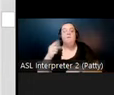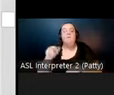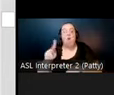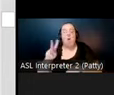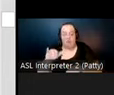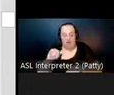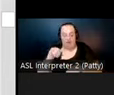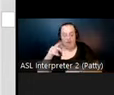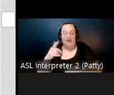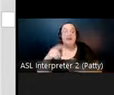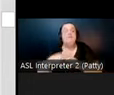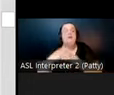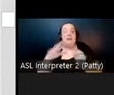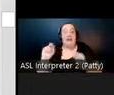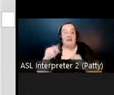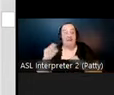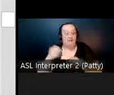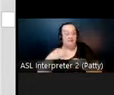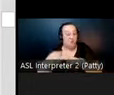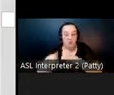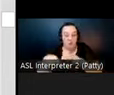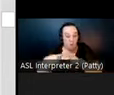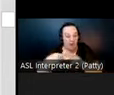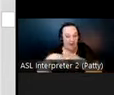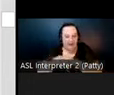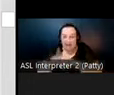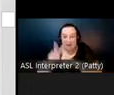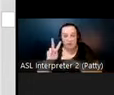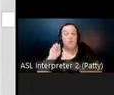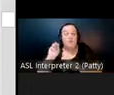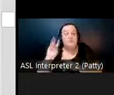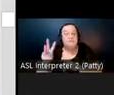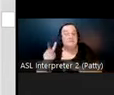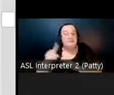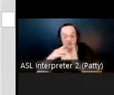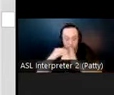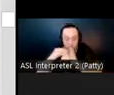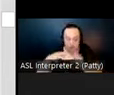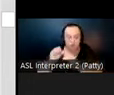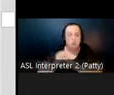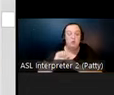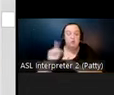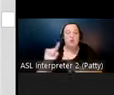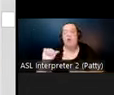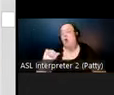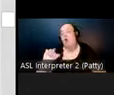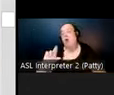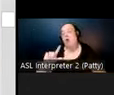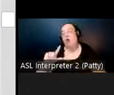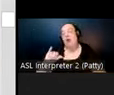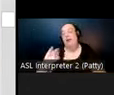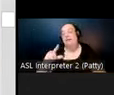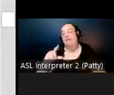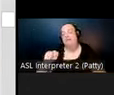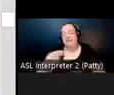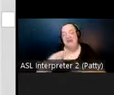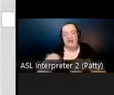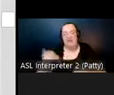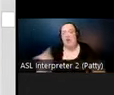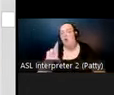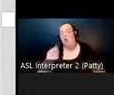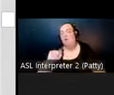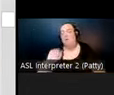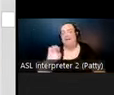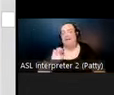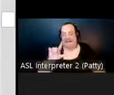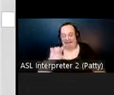his NPS career in 2006 as a student working at Arlington House, the Robert E. Lee Memorial,